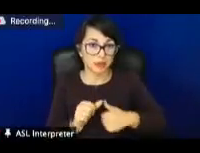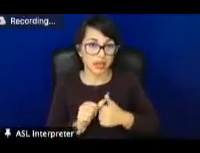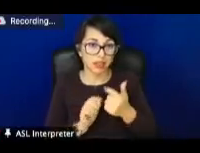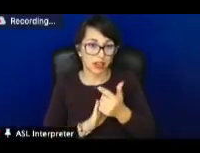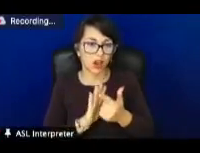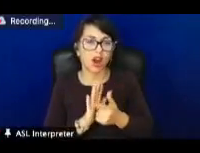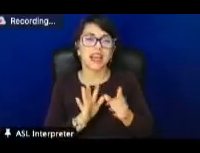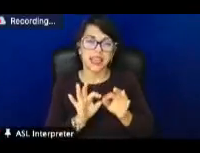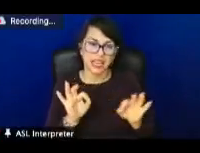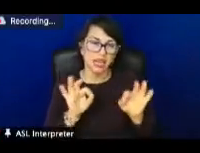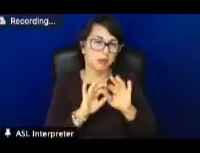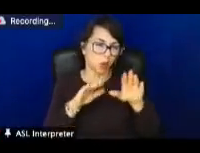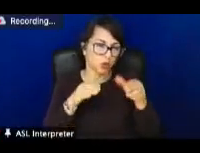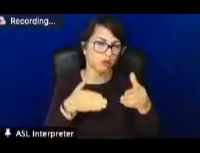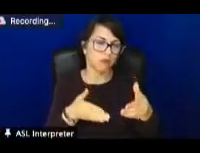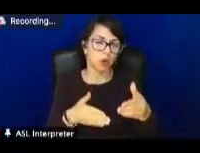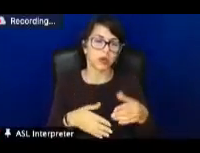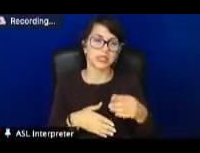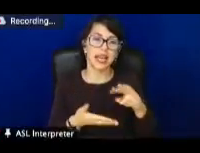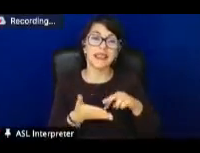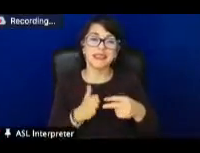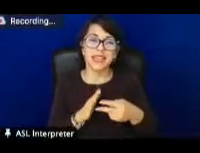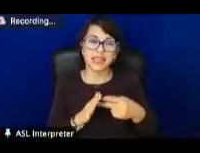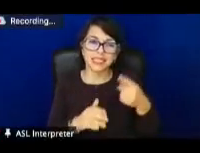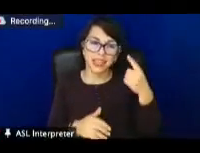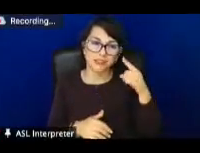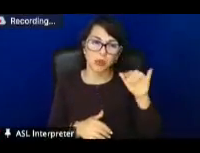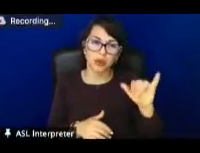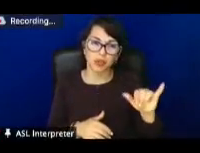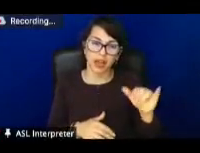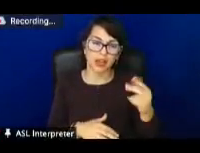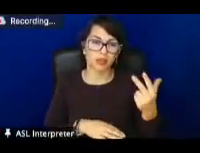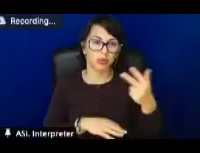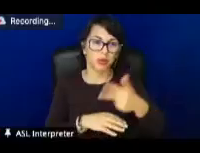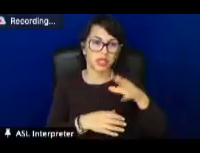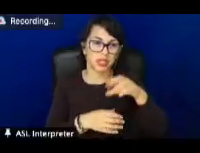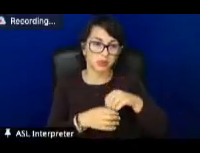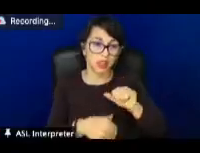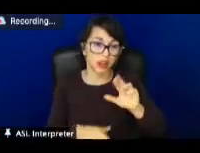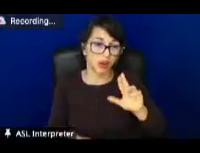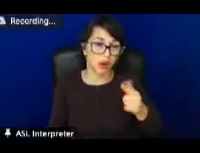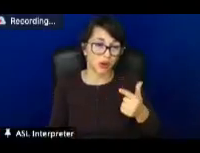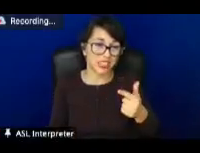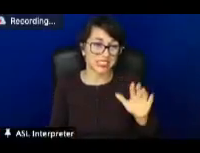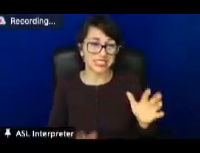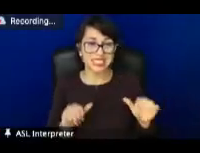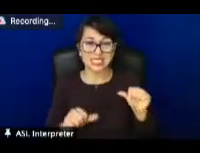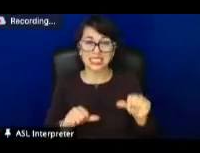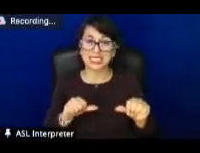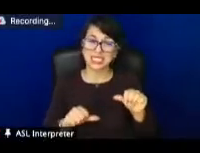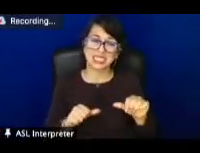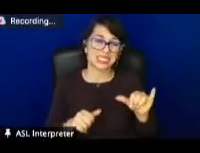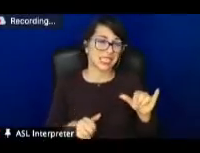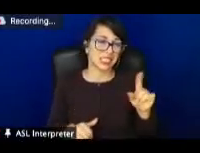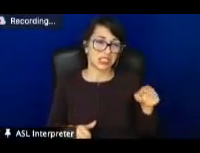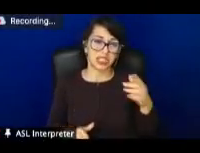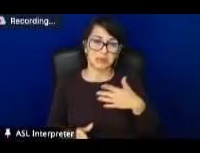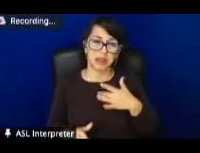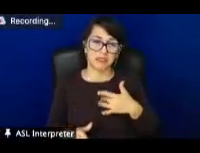the 3 days in August was. And that's just my feeling. Well, and Commissioner Snide, this is